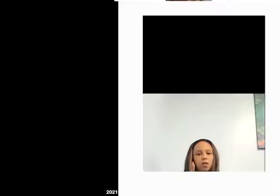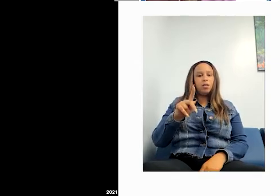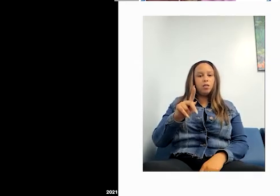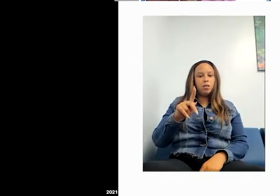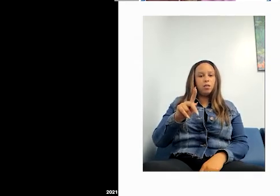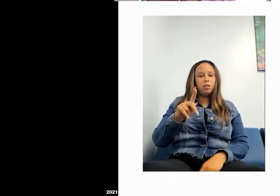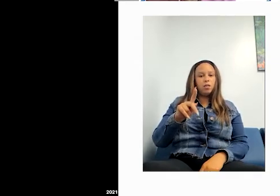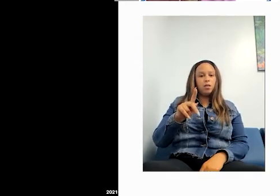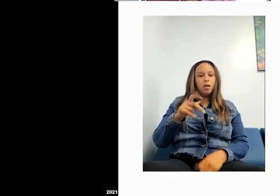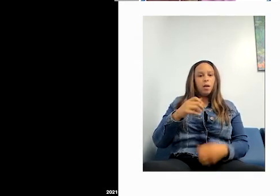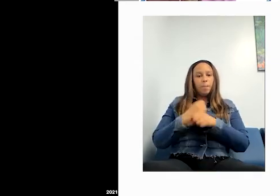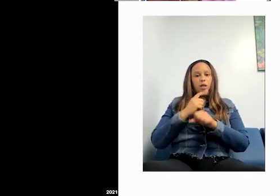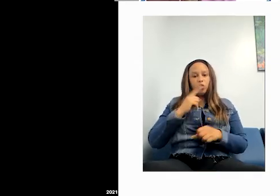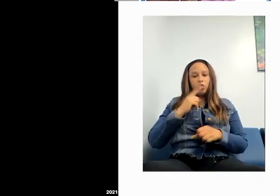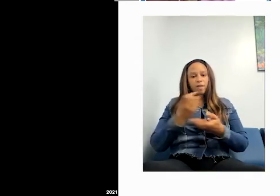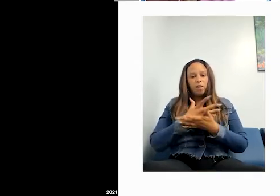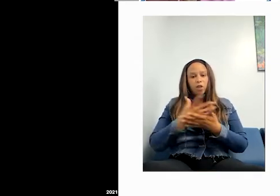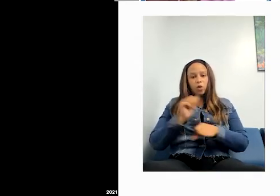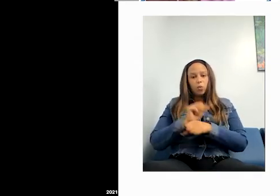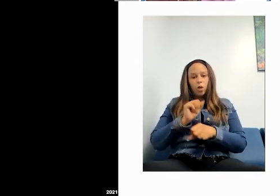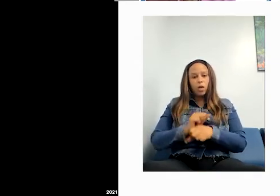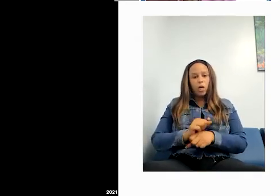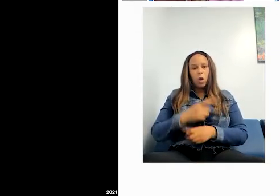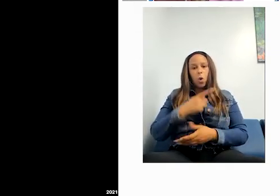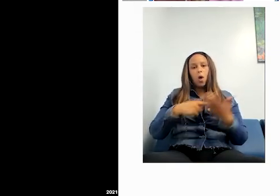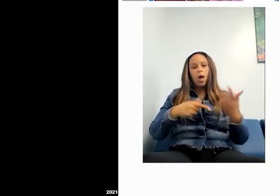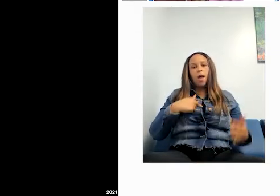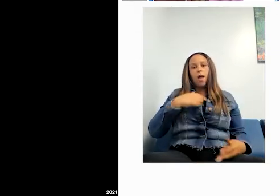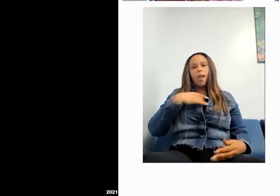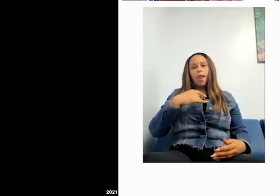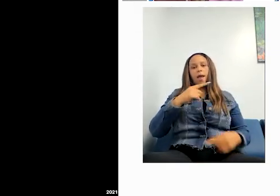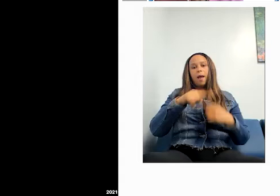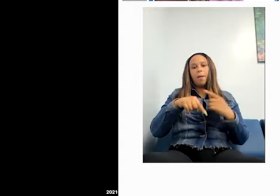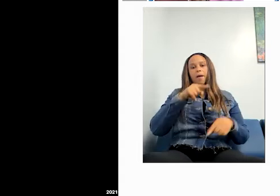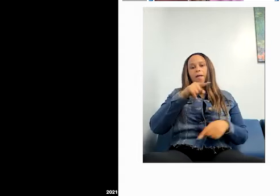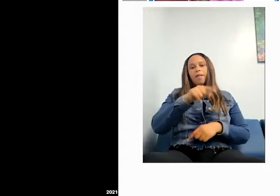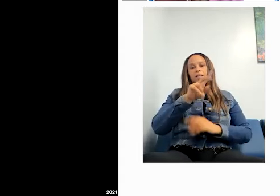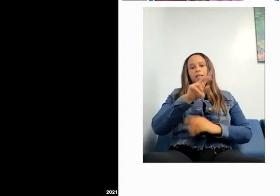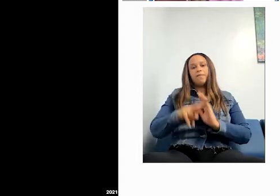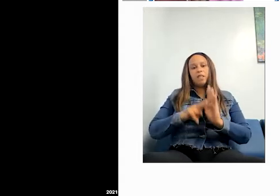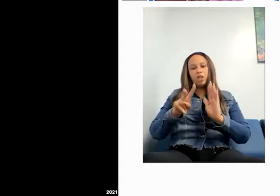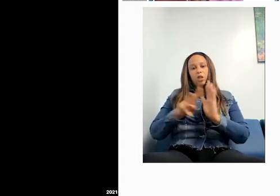And what I like about this video is it helps. Come on, baby.